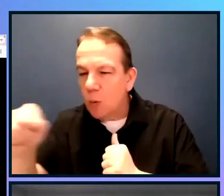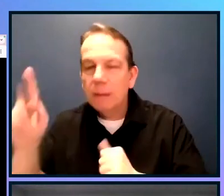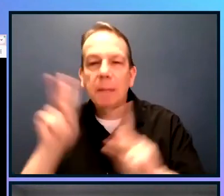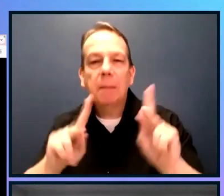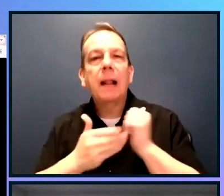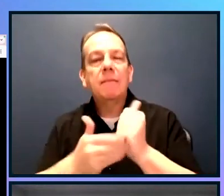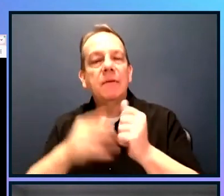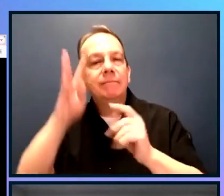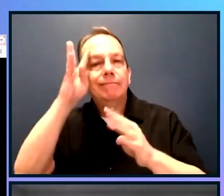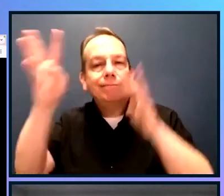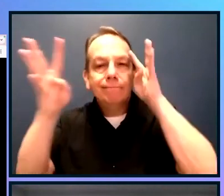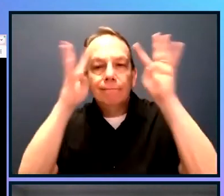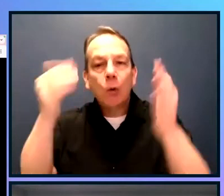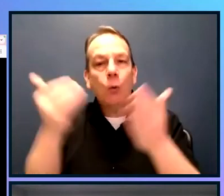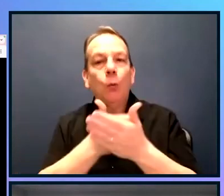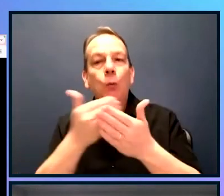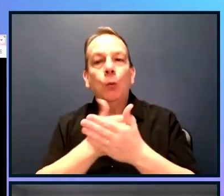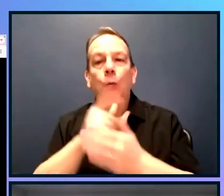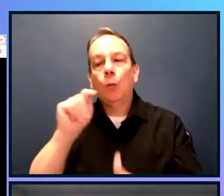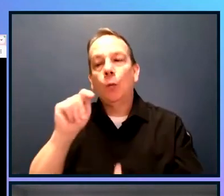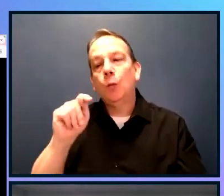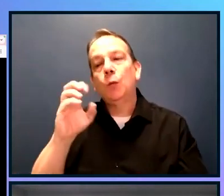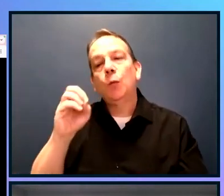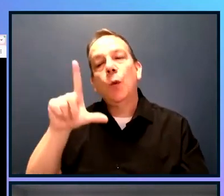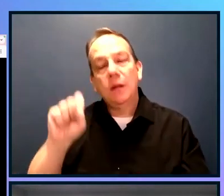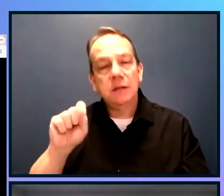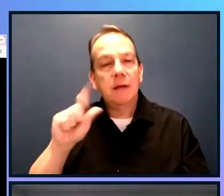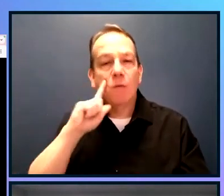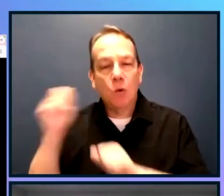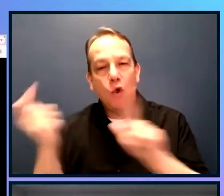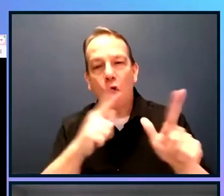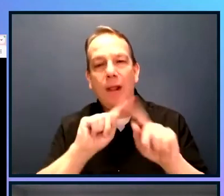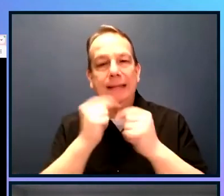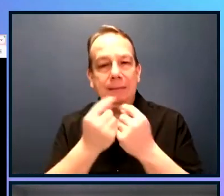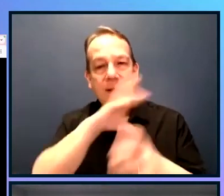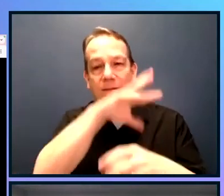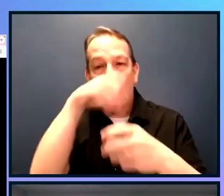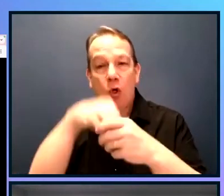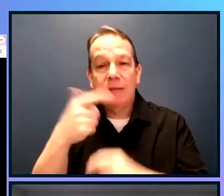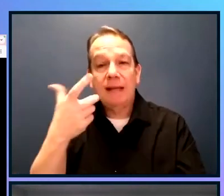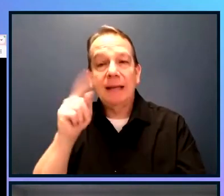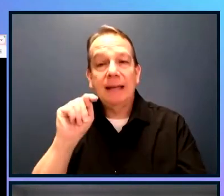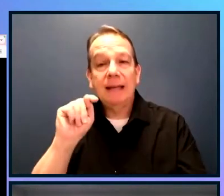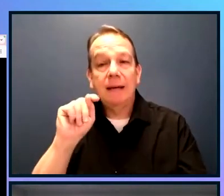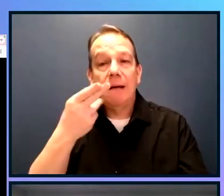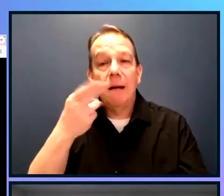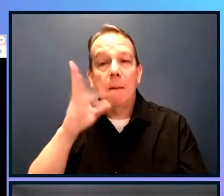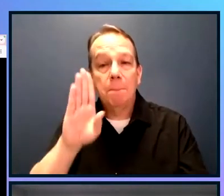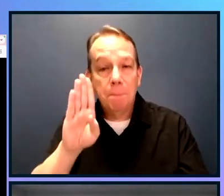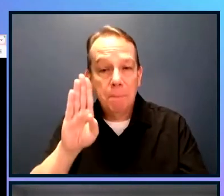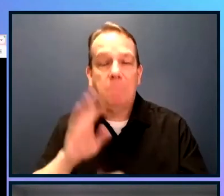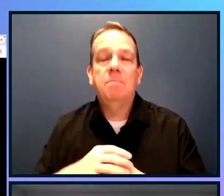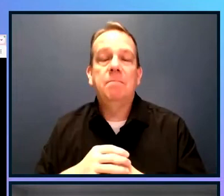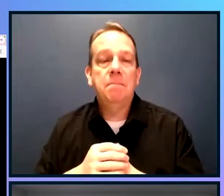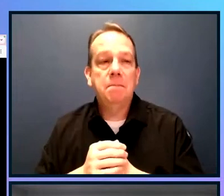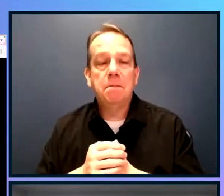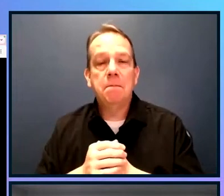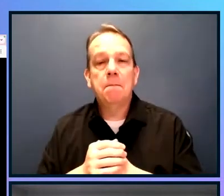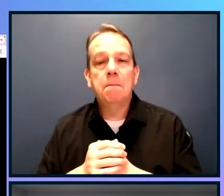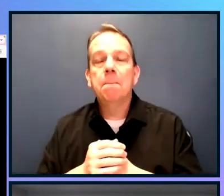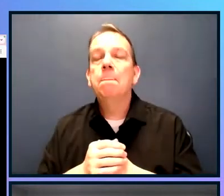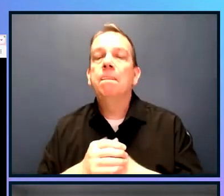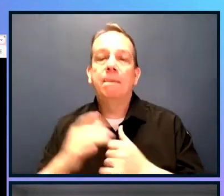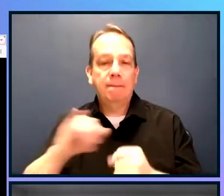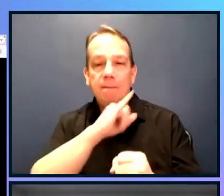for new accessibility tooling that will help all teams across GitHub make more accessible experiences. And finally,